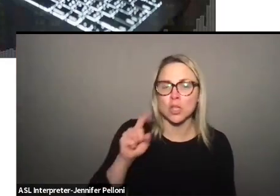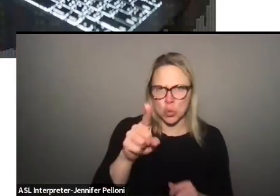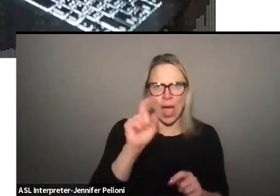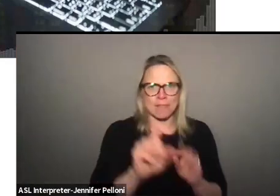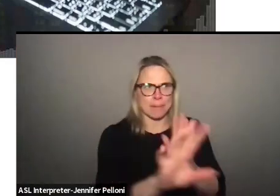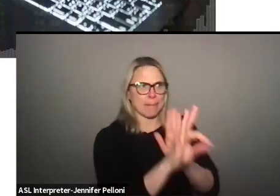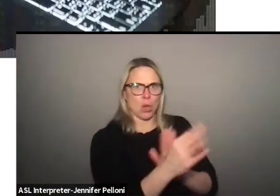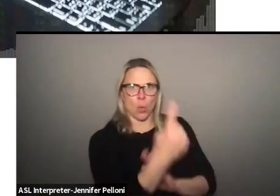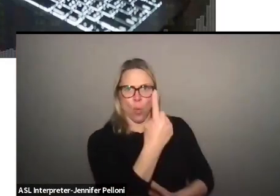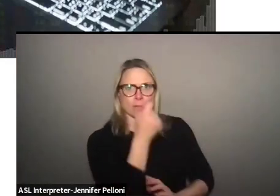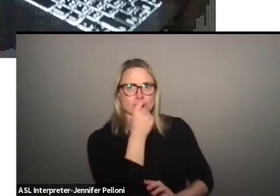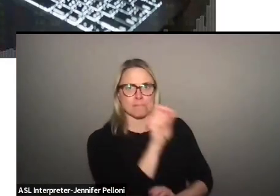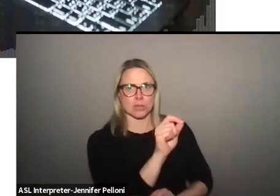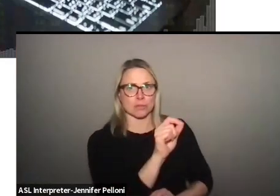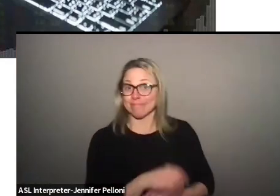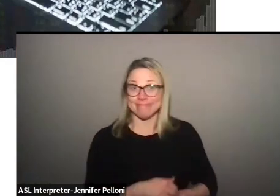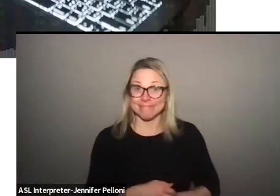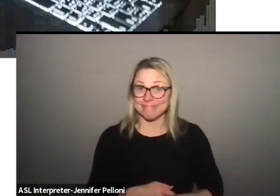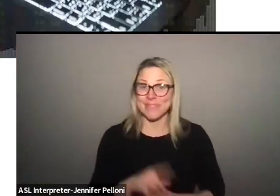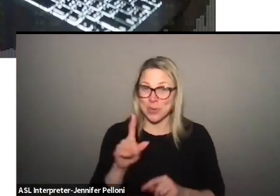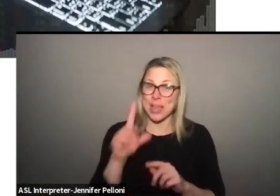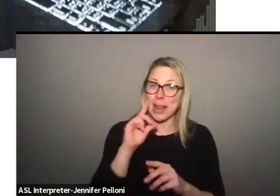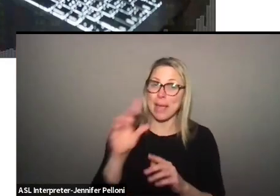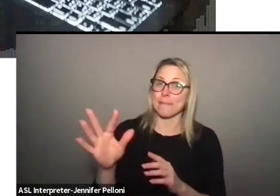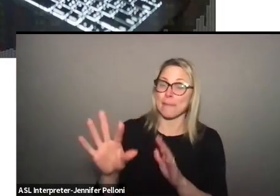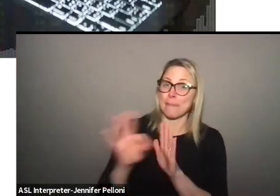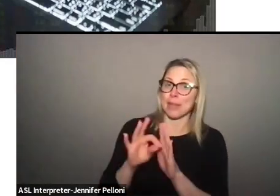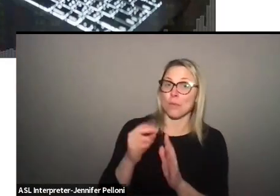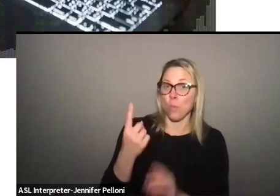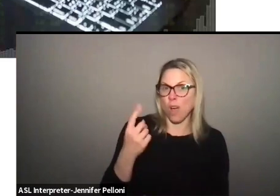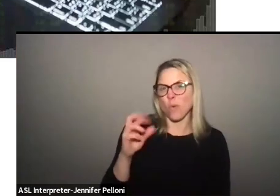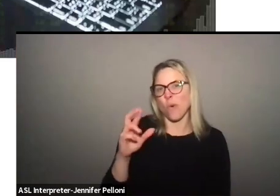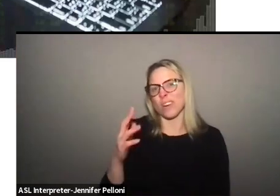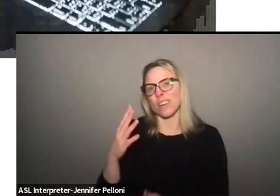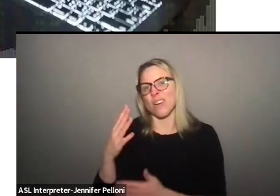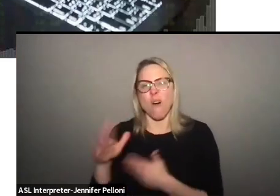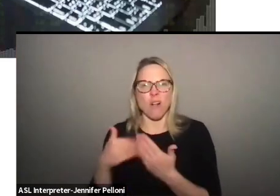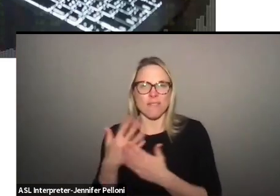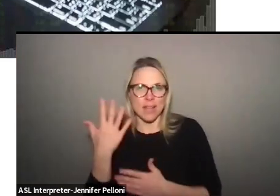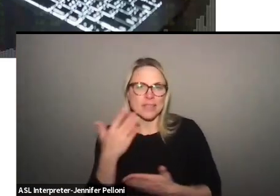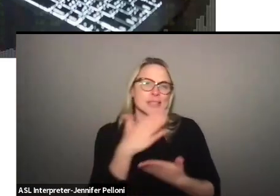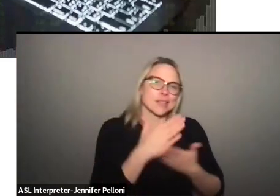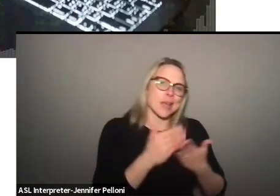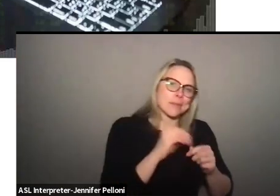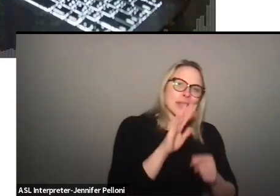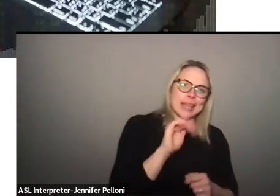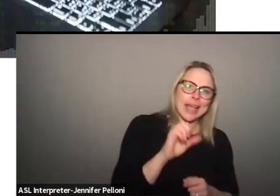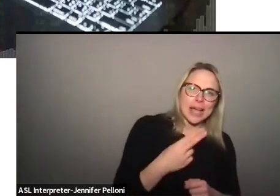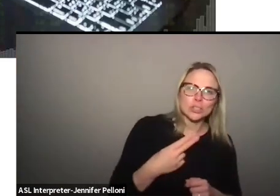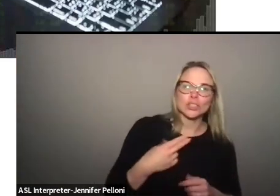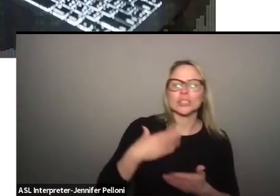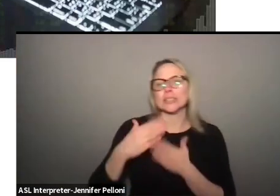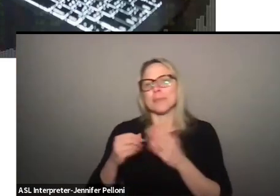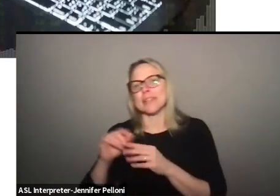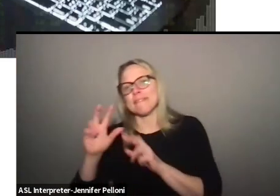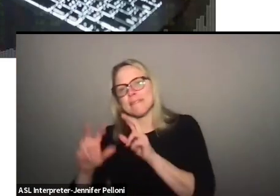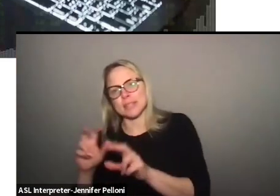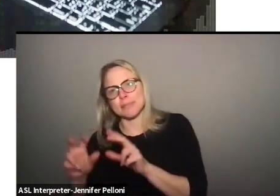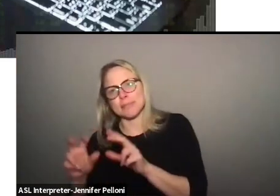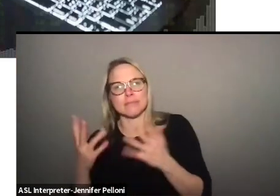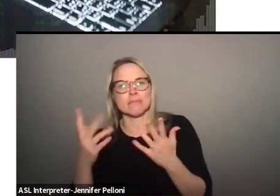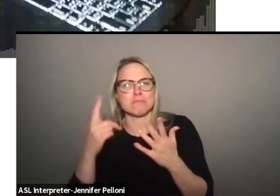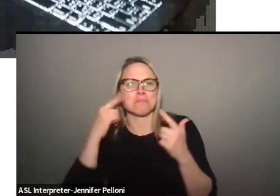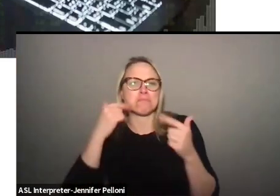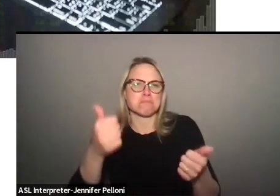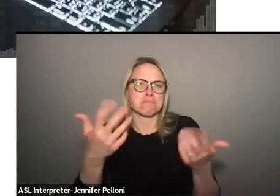You can have one, or you can have all 5 of those, some in cash and all of the investment options if you want. It's